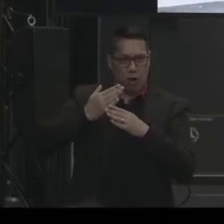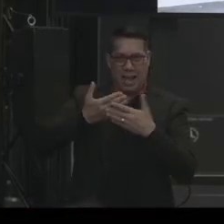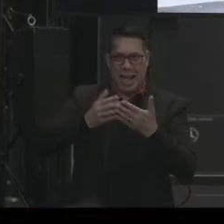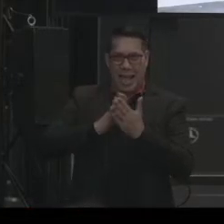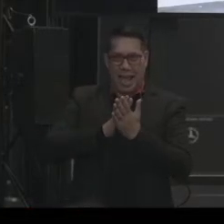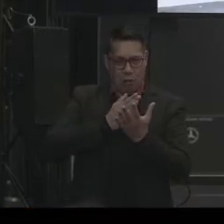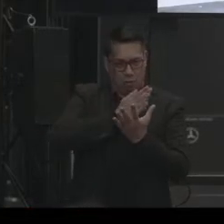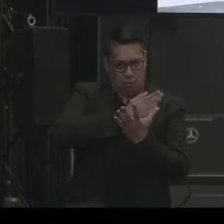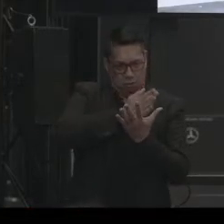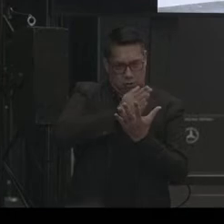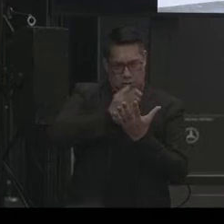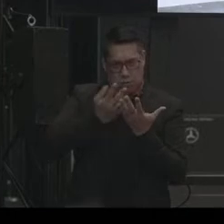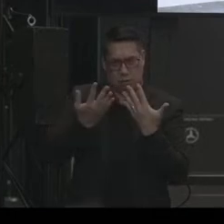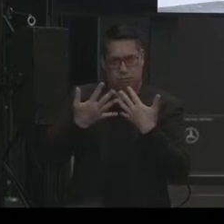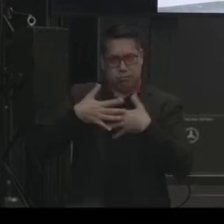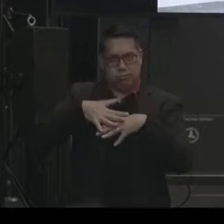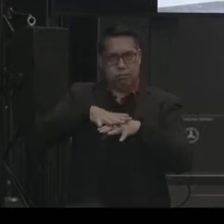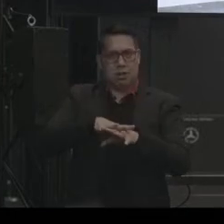your